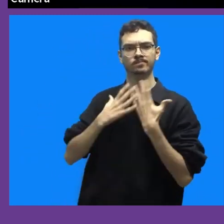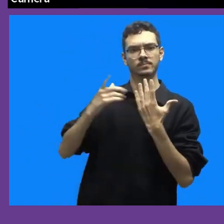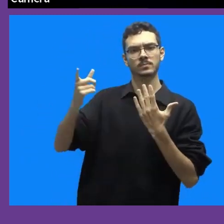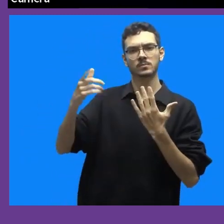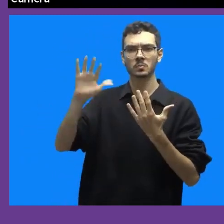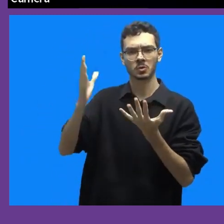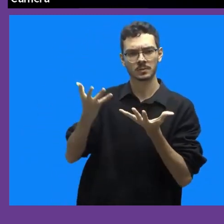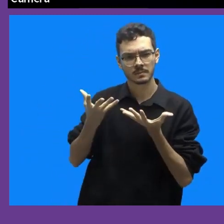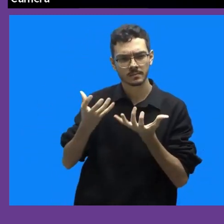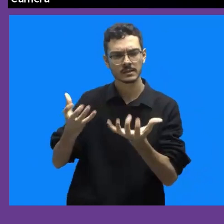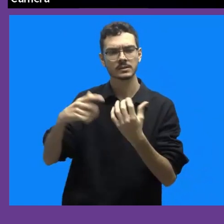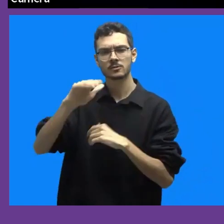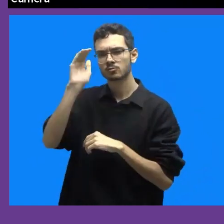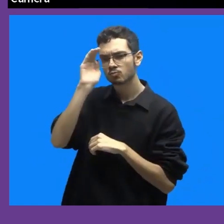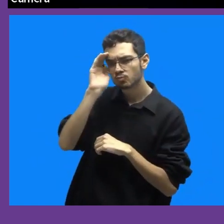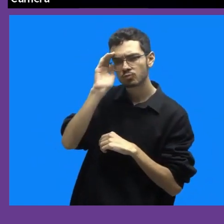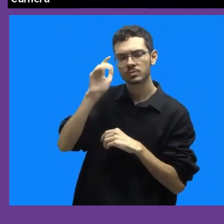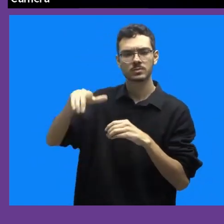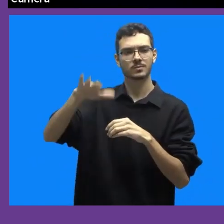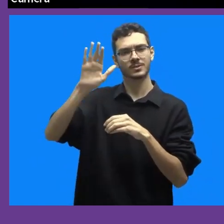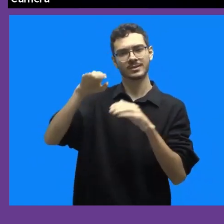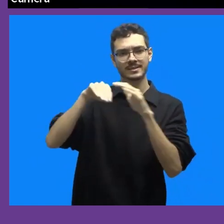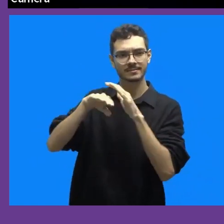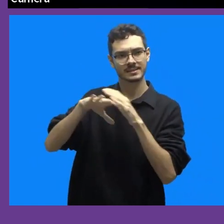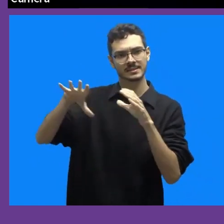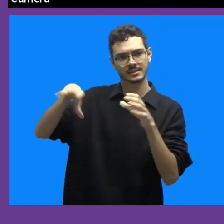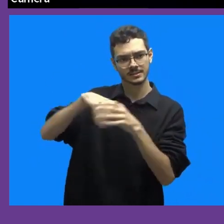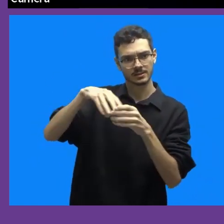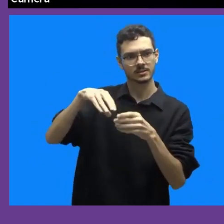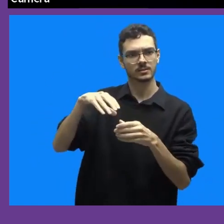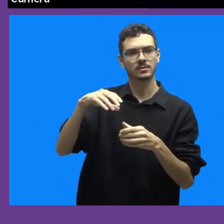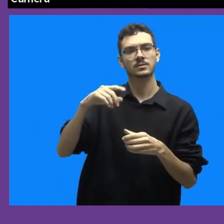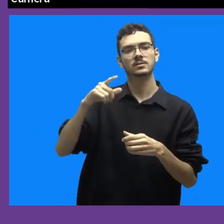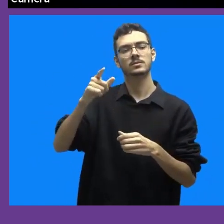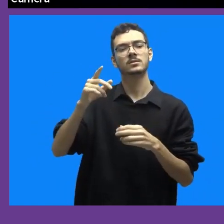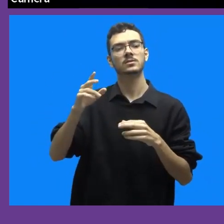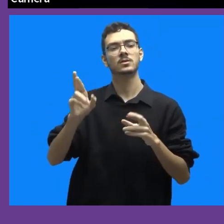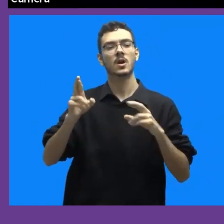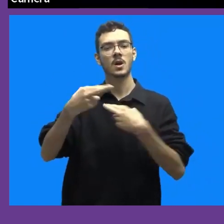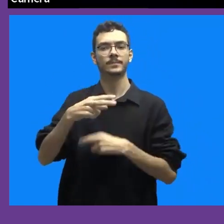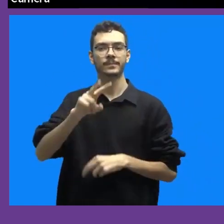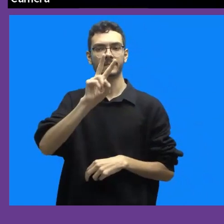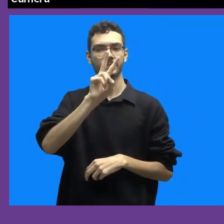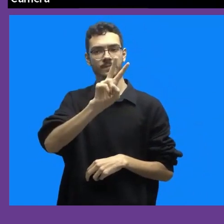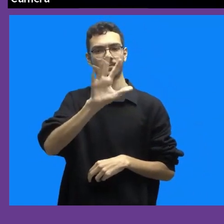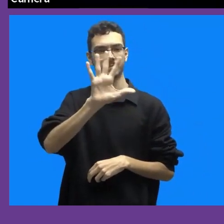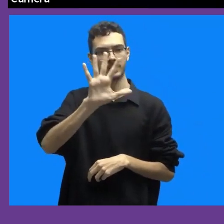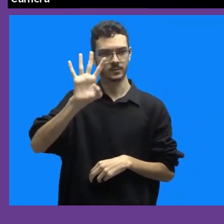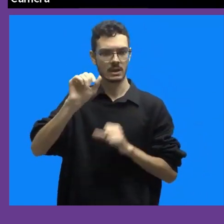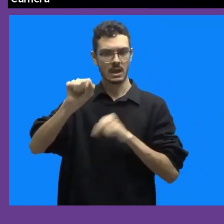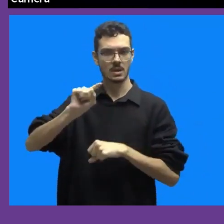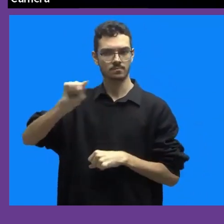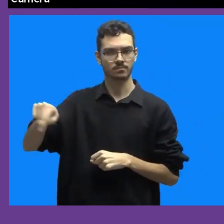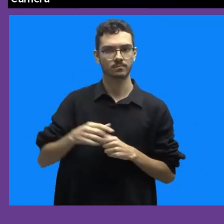and is designed as a hands-on workshop focused on sharing impactful initiatives for accessibility and inclusion.